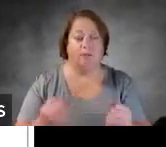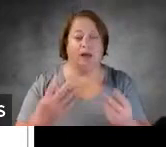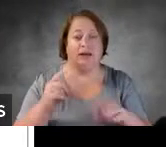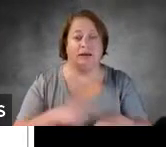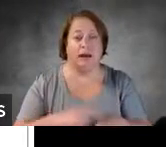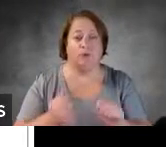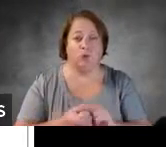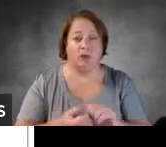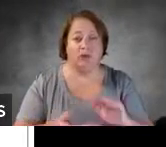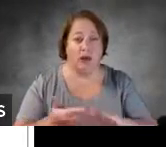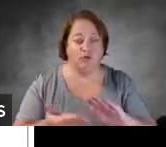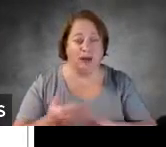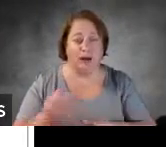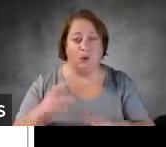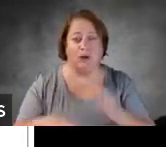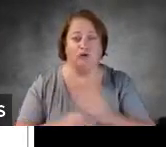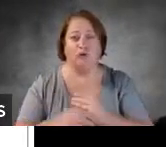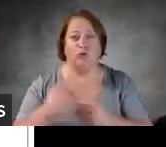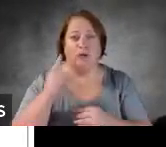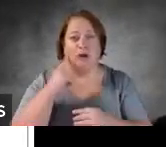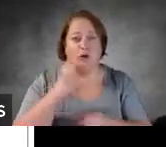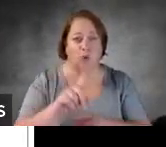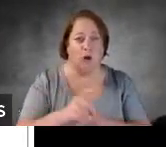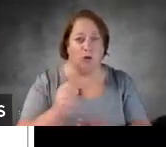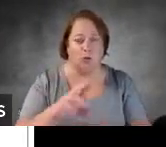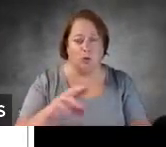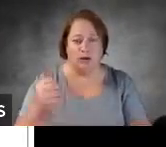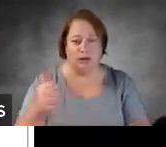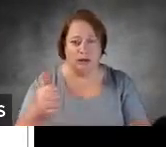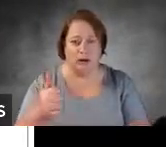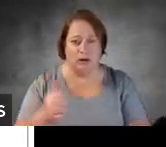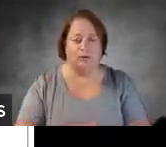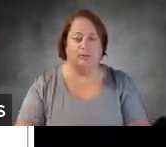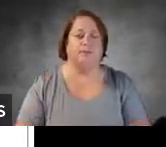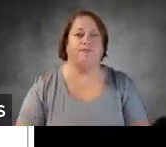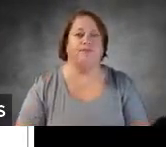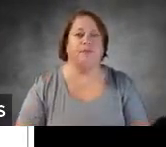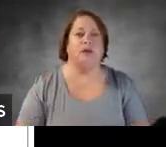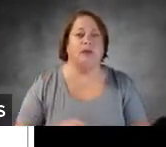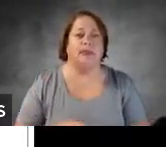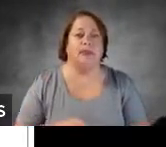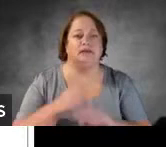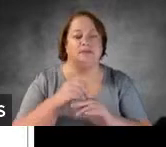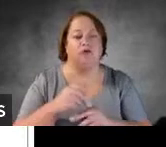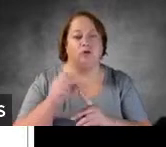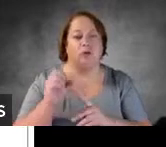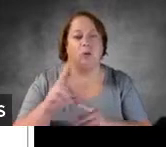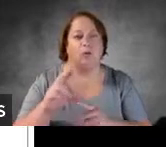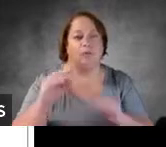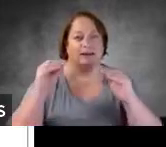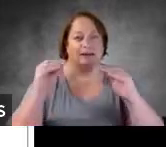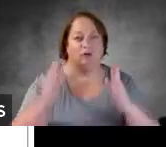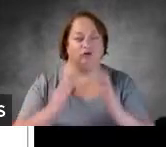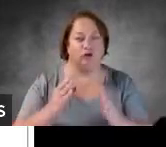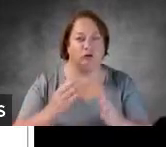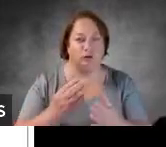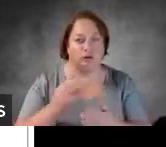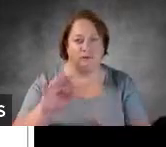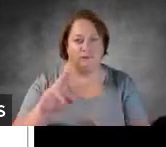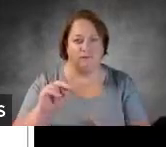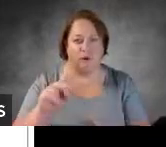or incidental, you'll hear it either as a 1 or a 10. The special or the teacher's fund, you'll hear as a 2 or a